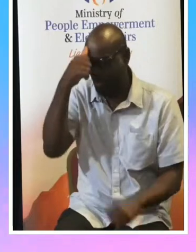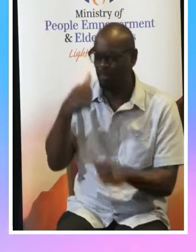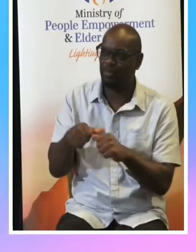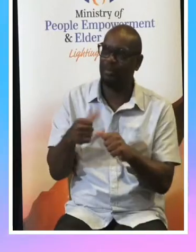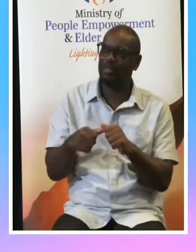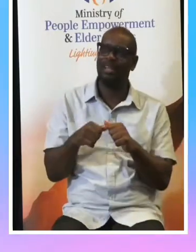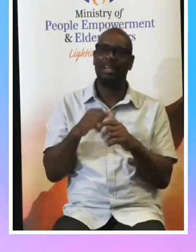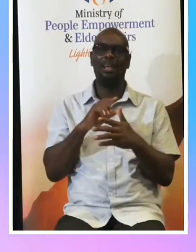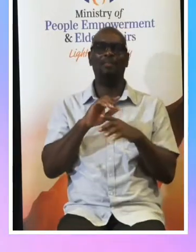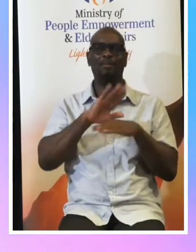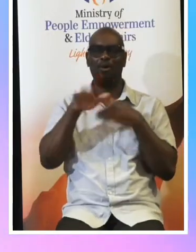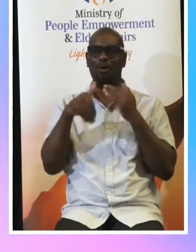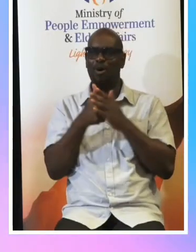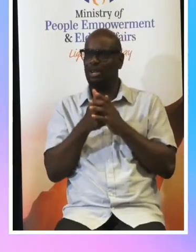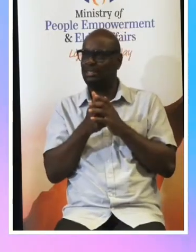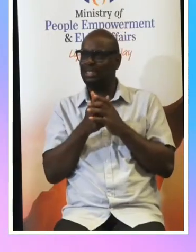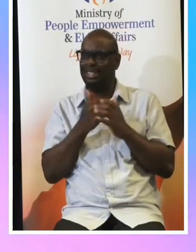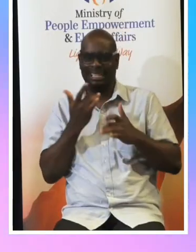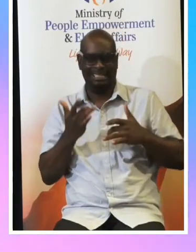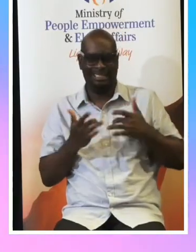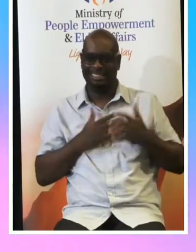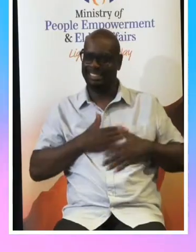very entertaining side shows.